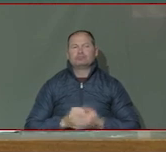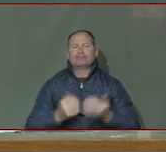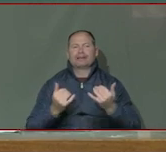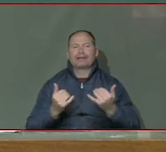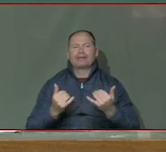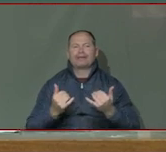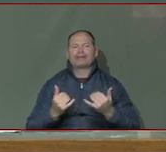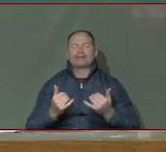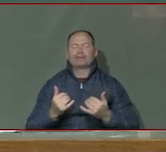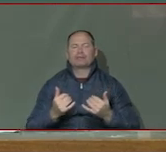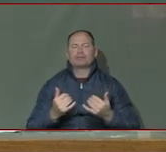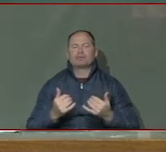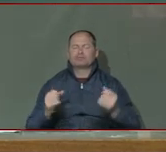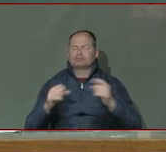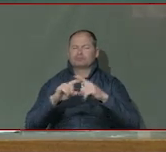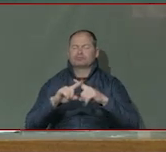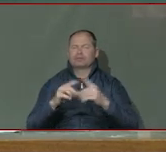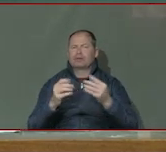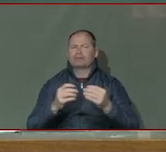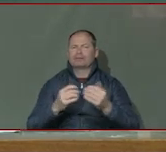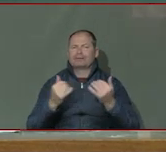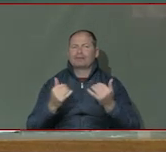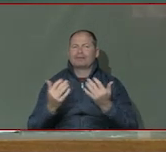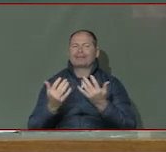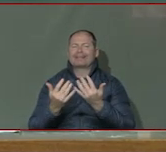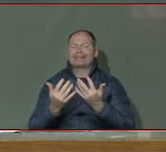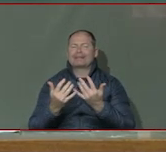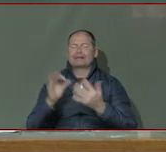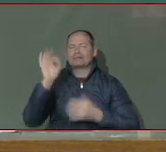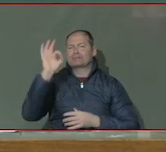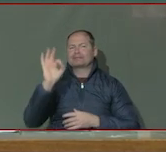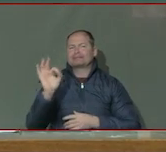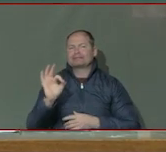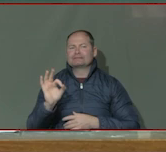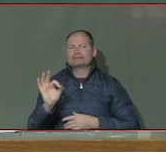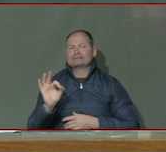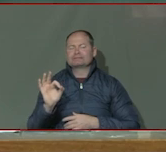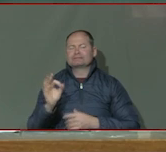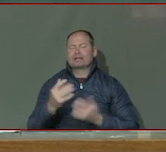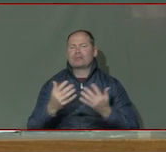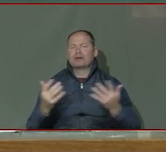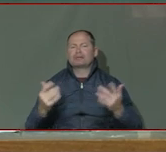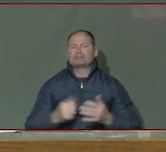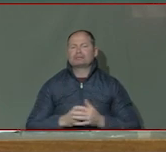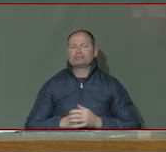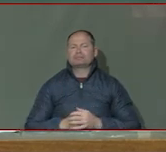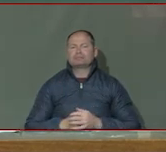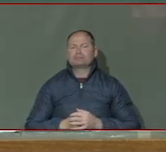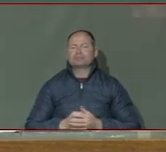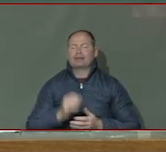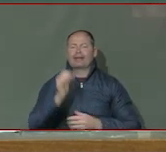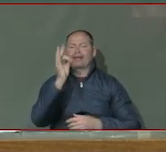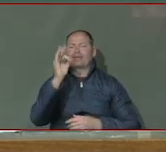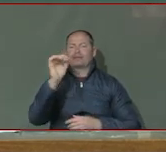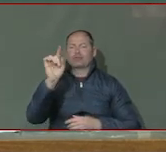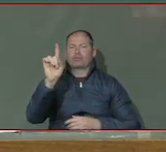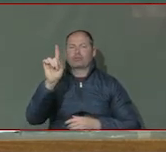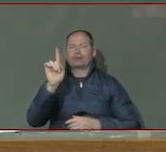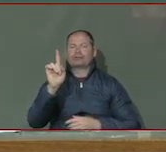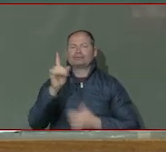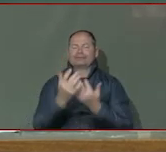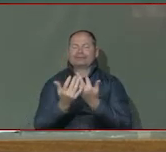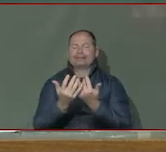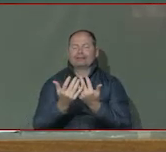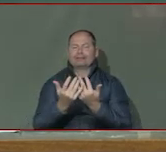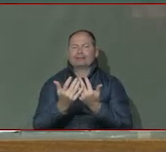crossing, what percentage will be green? Percentage green in F1. Then you say out of